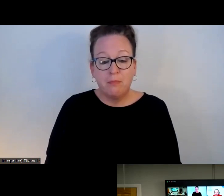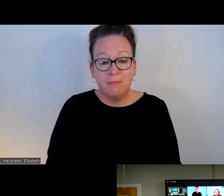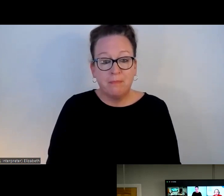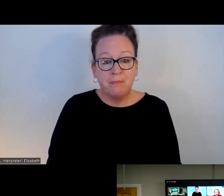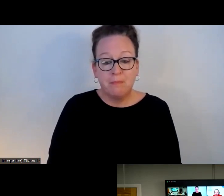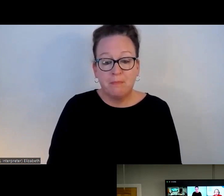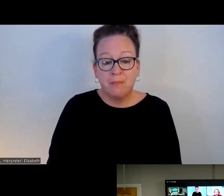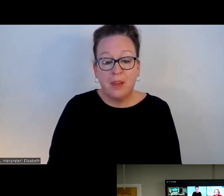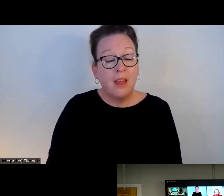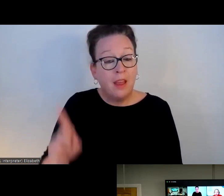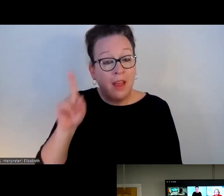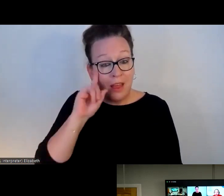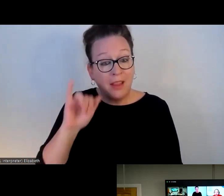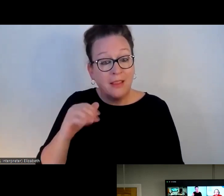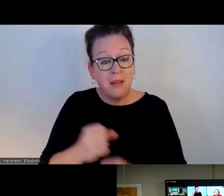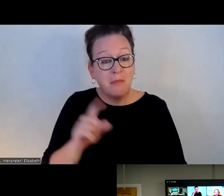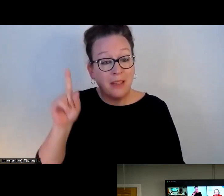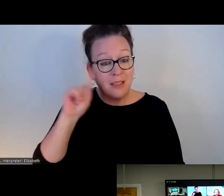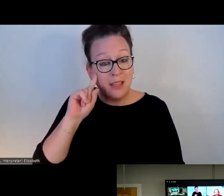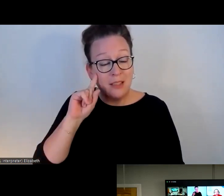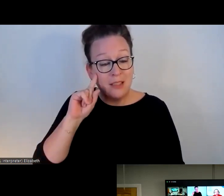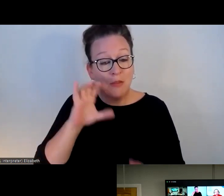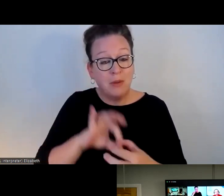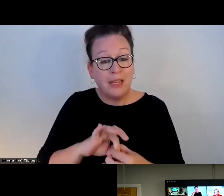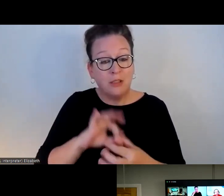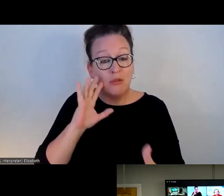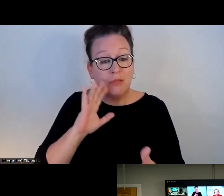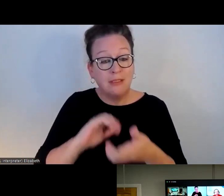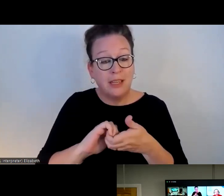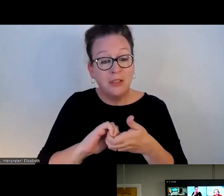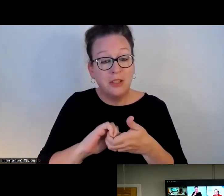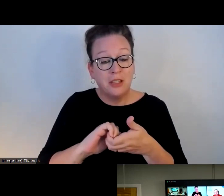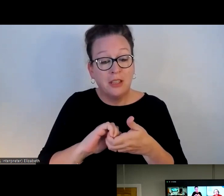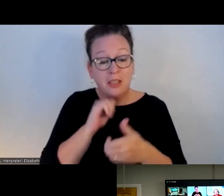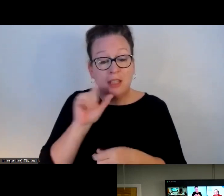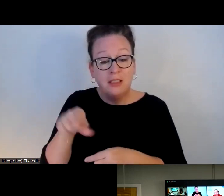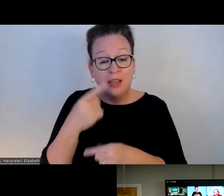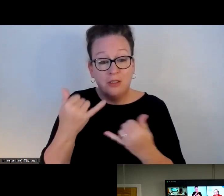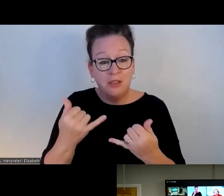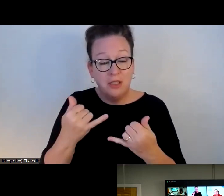I think that makes a lot of sense in terms of engaging not just this group, but the public.